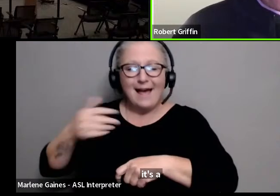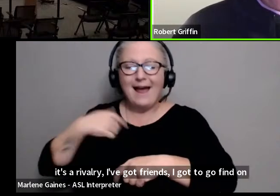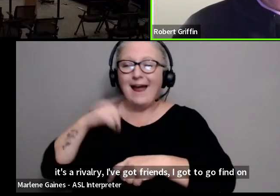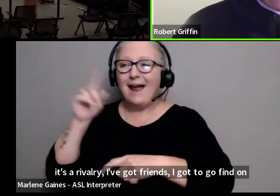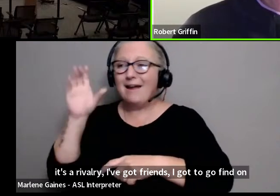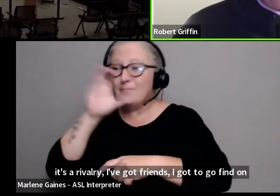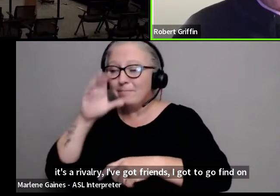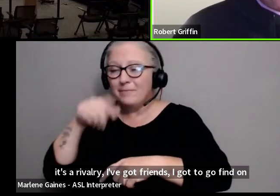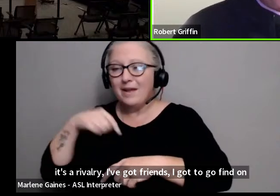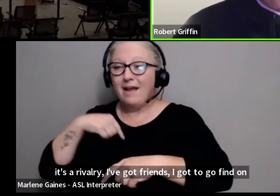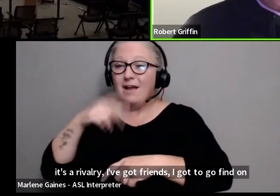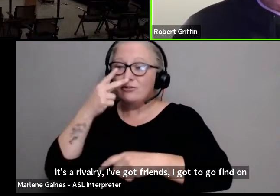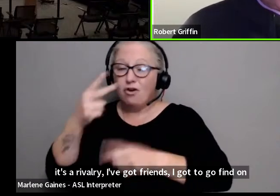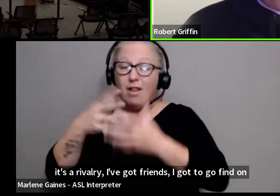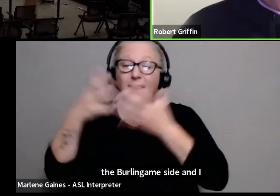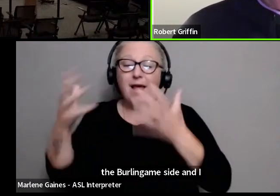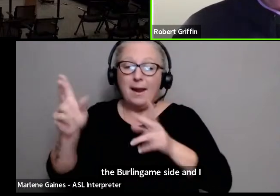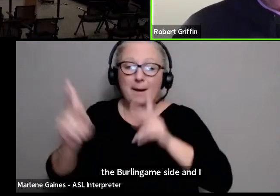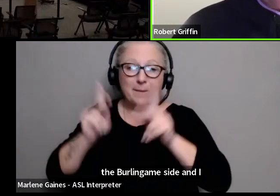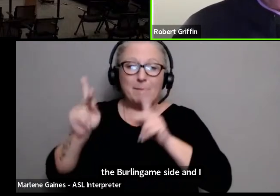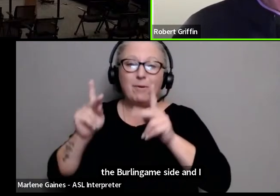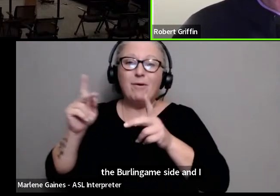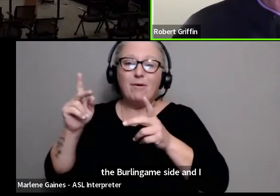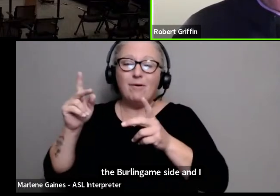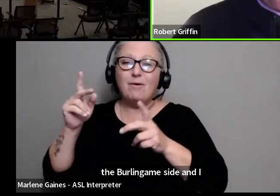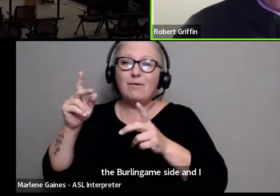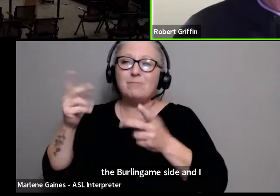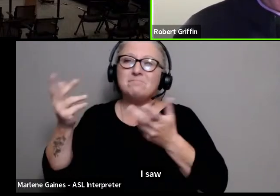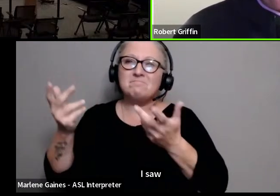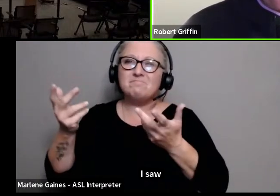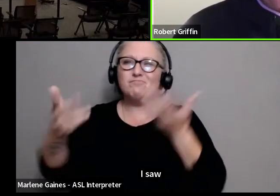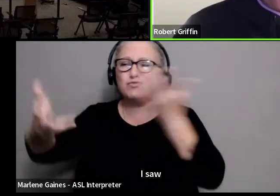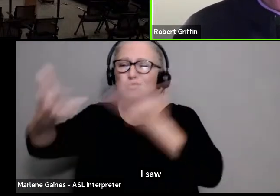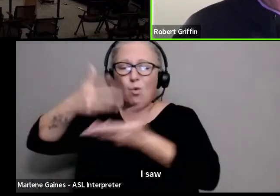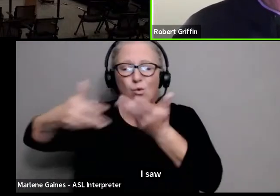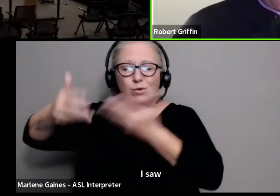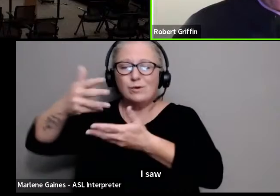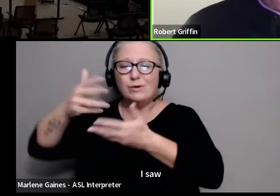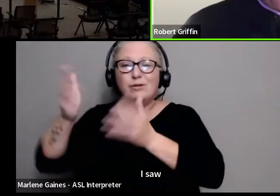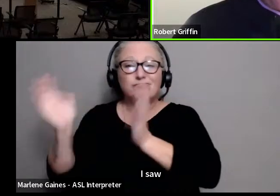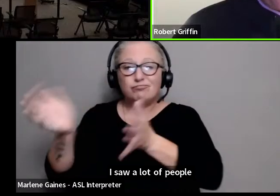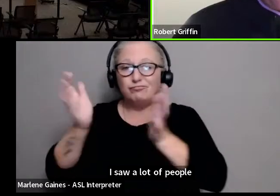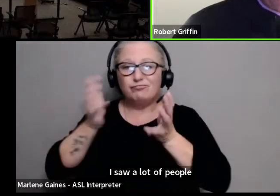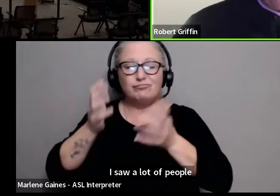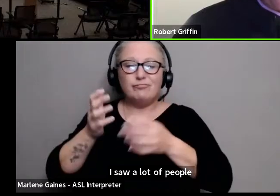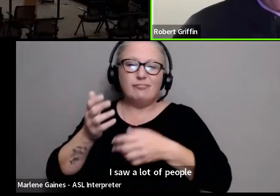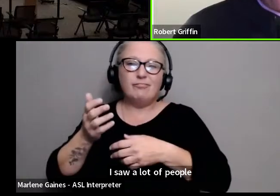I saw a lot of people that were just socializing.